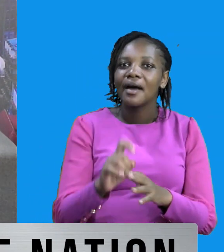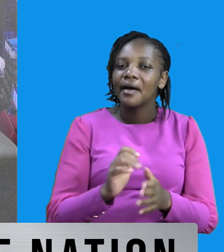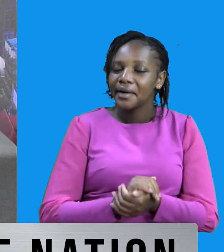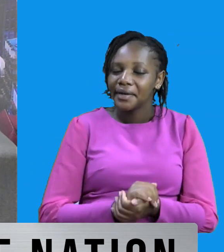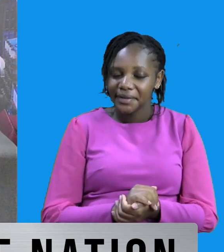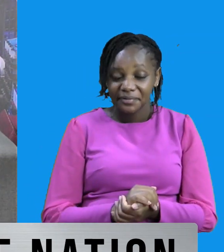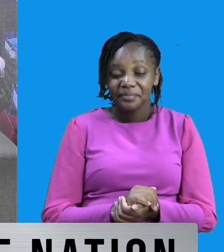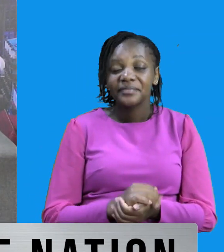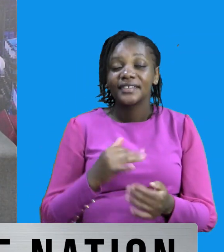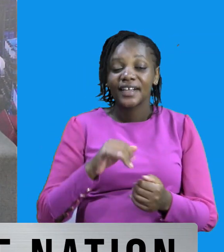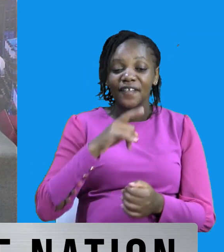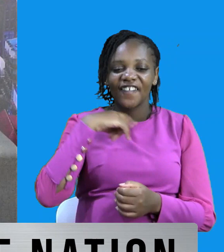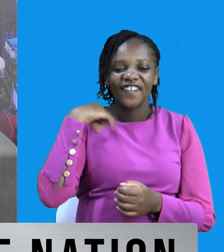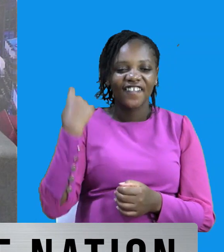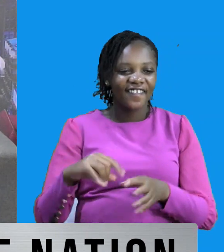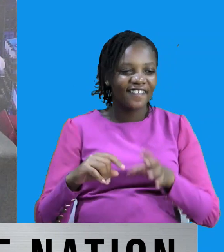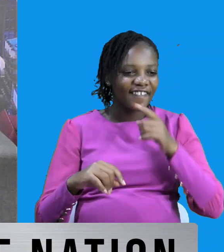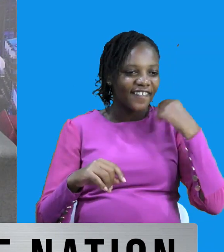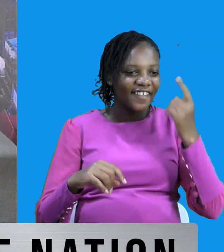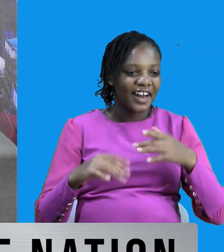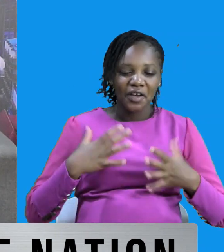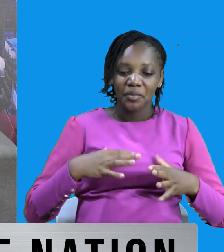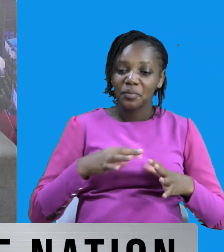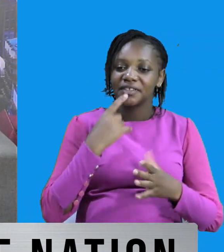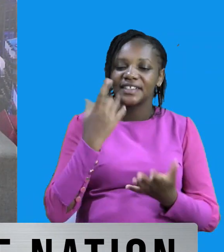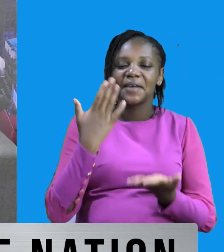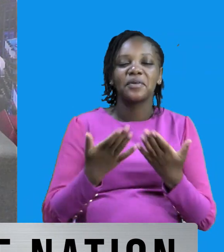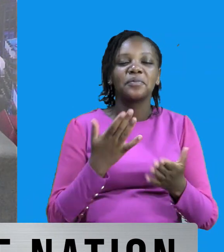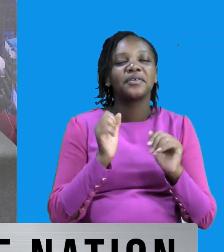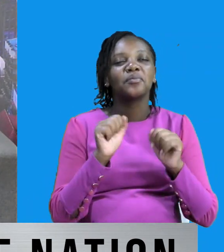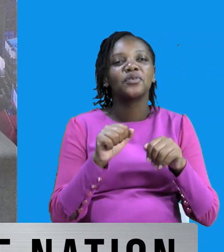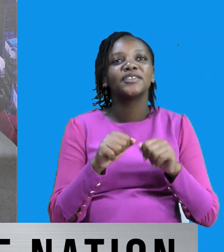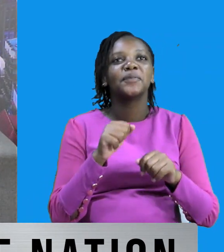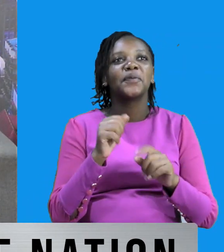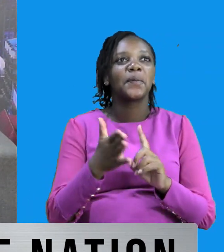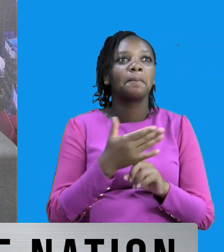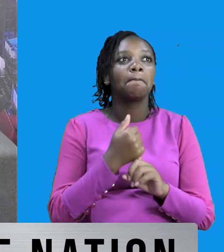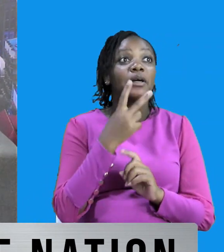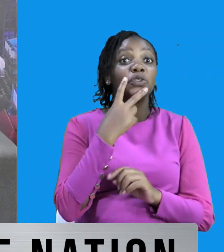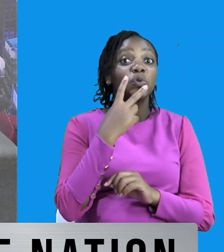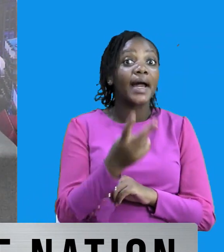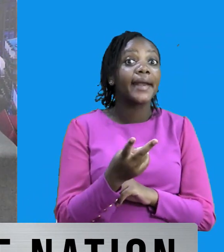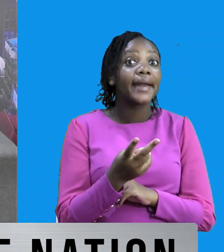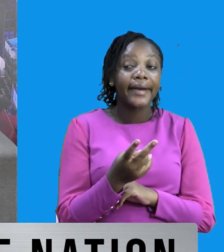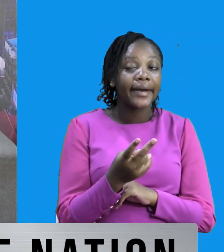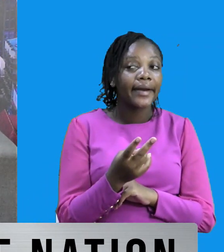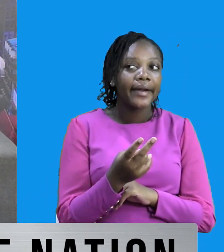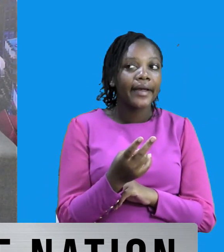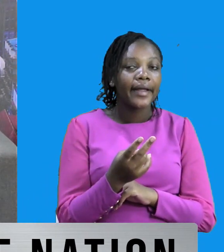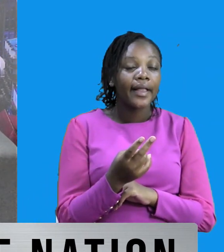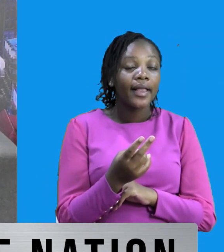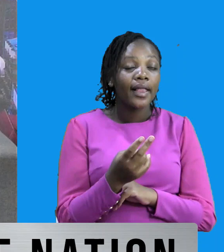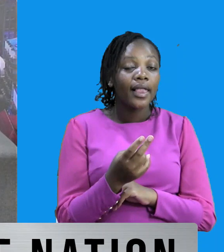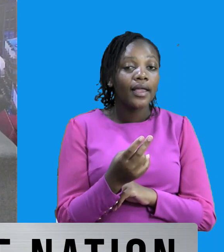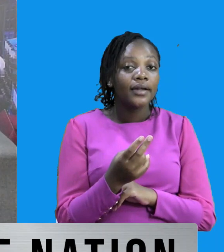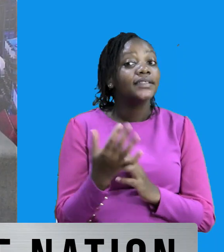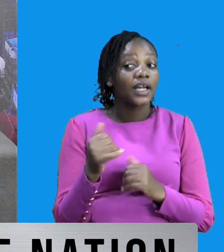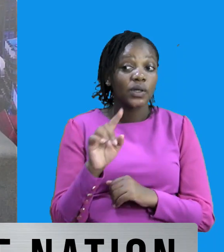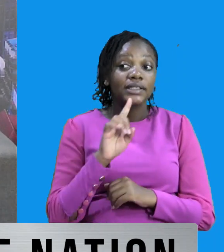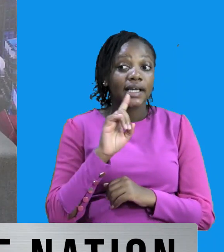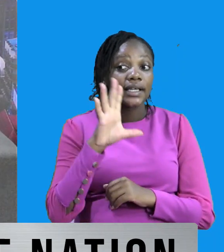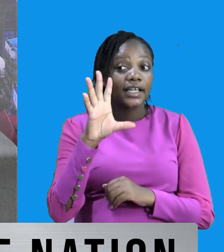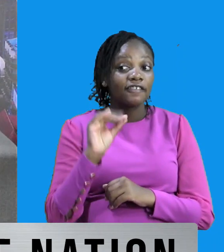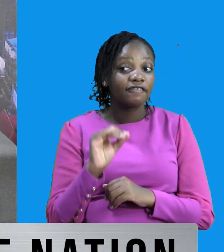Jokes are going around that it's going to be 200. I think some social media thing has already panned out to go 200. It is 150